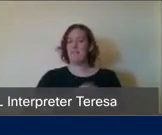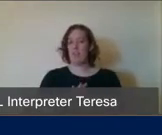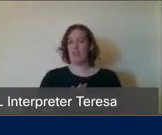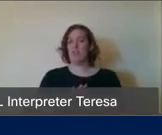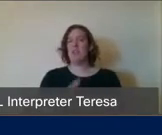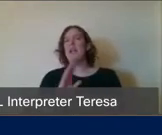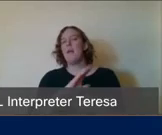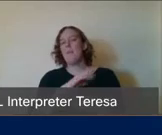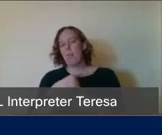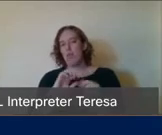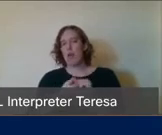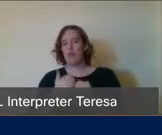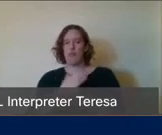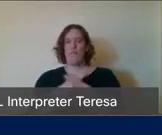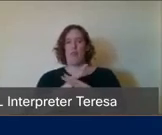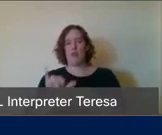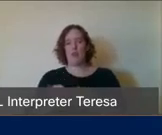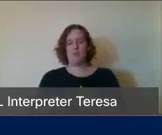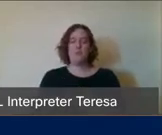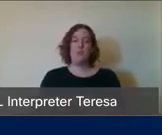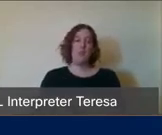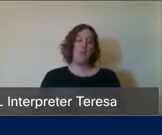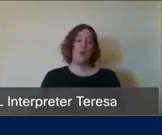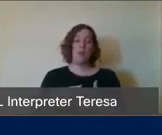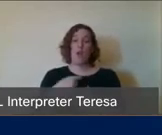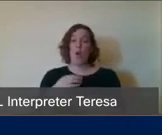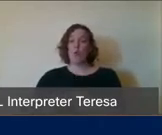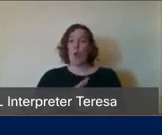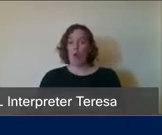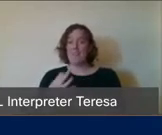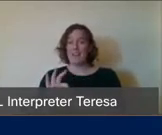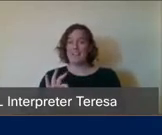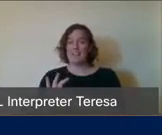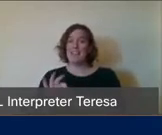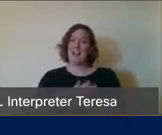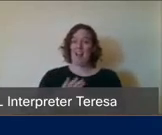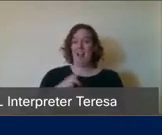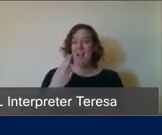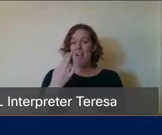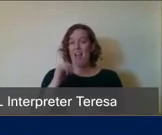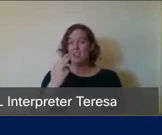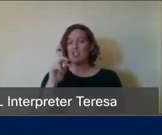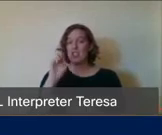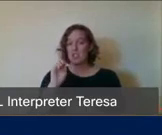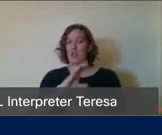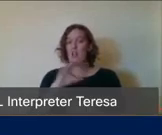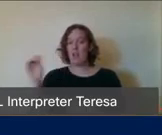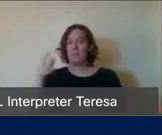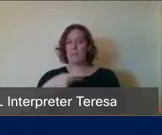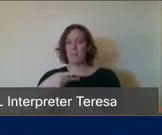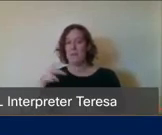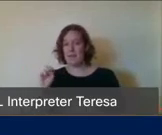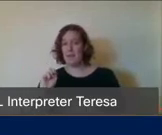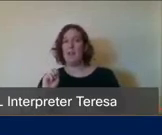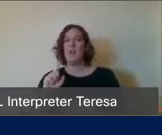it. COVID-19 hygiene and PPE usage when returning to work during phase 3 will be available